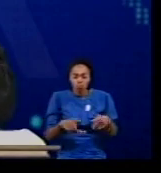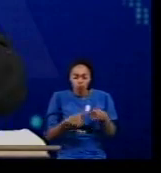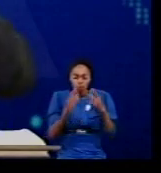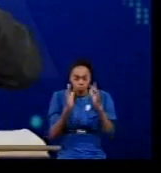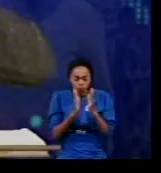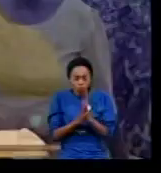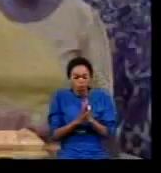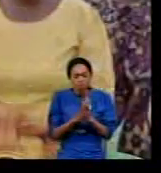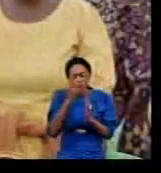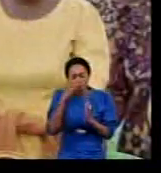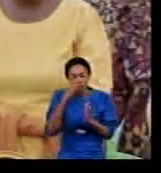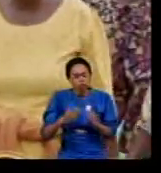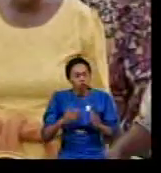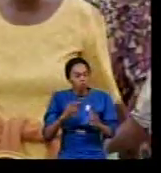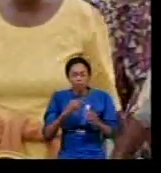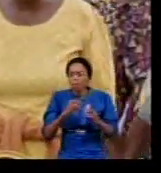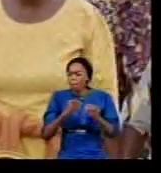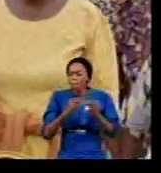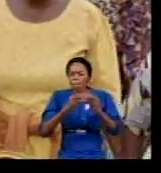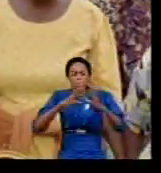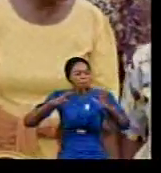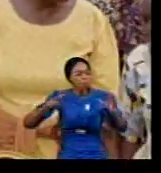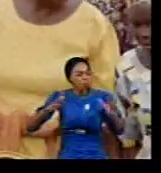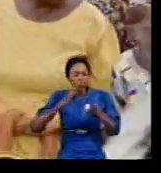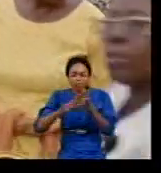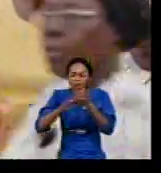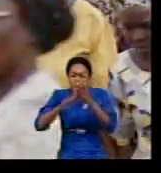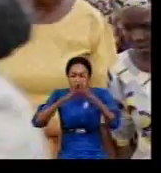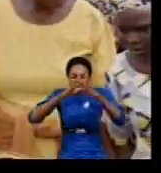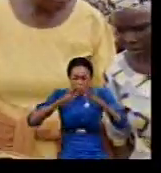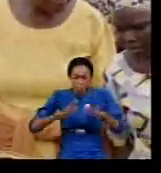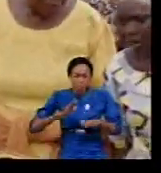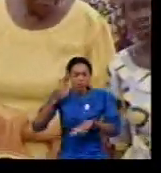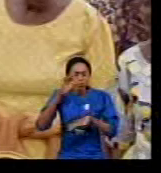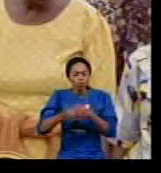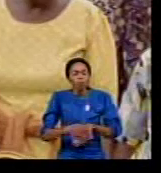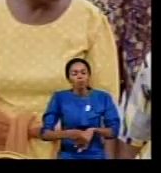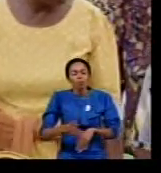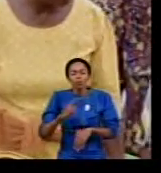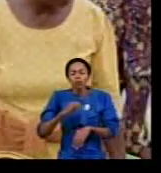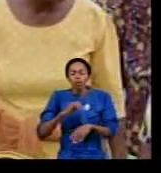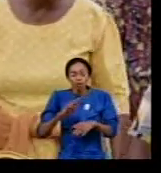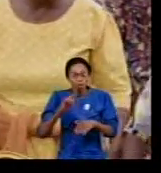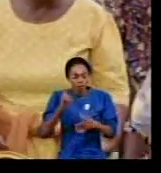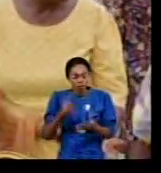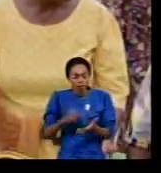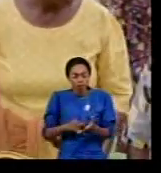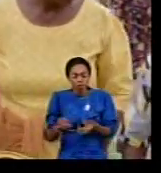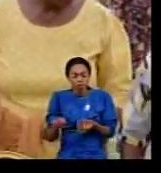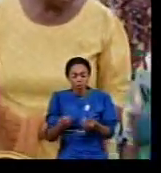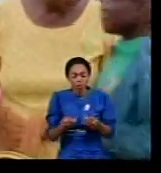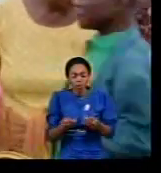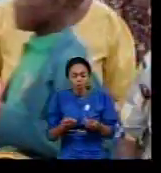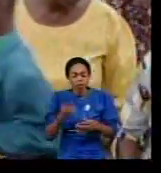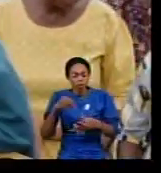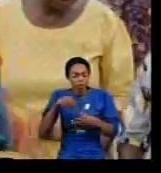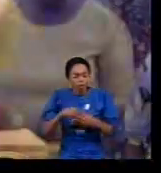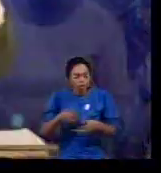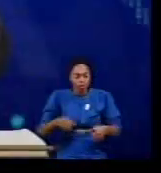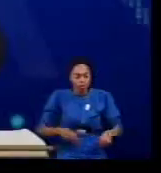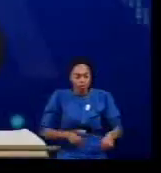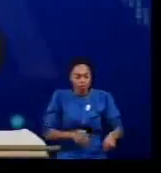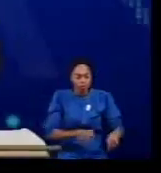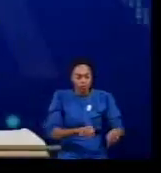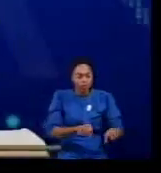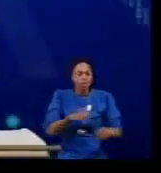going to support you underneath are the everlasting arms, that makes you mighty. Look at verse 14. In verse 14, it says,